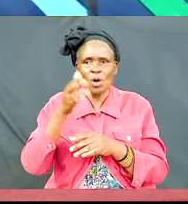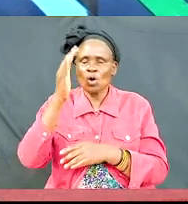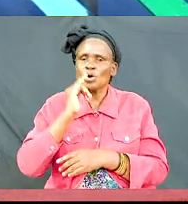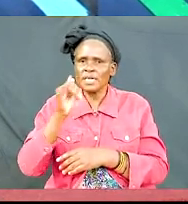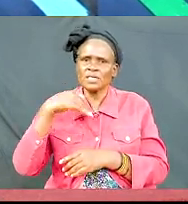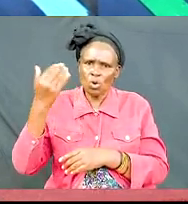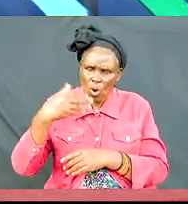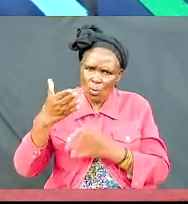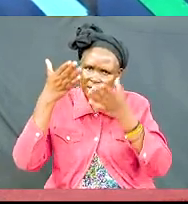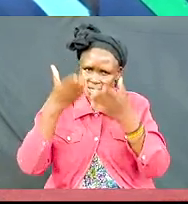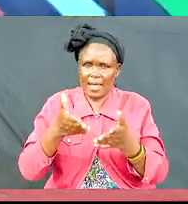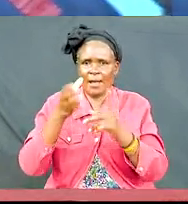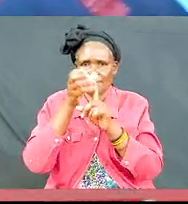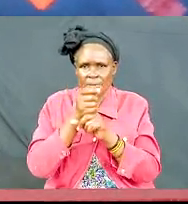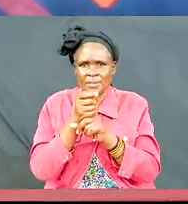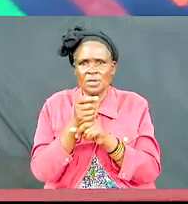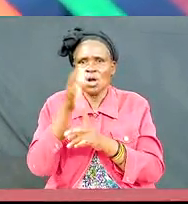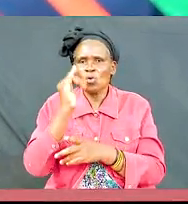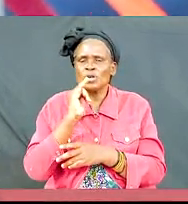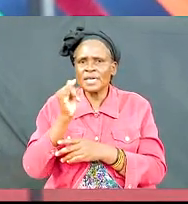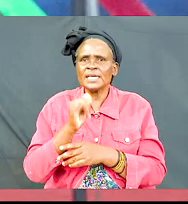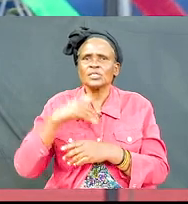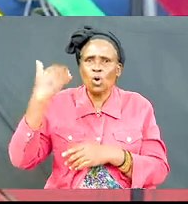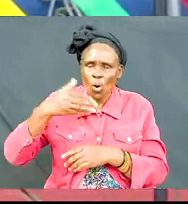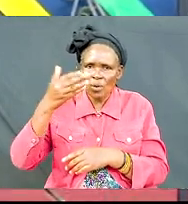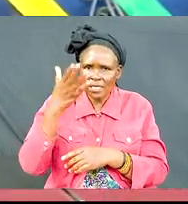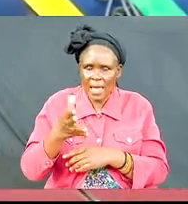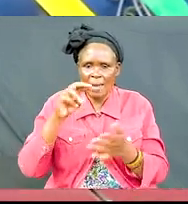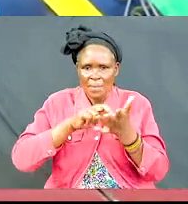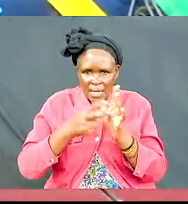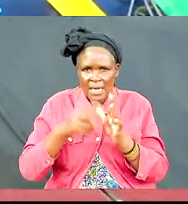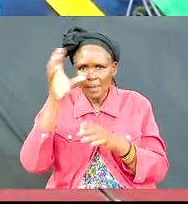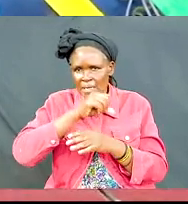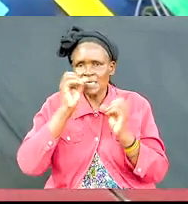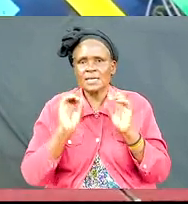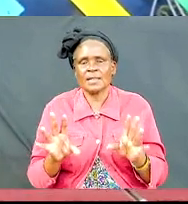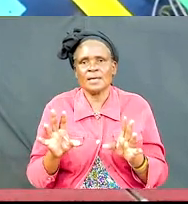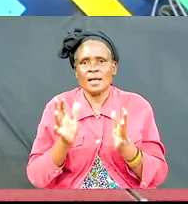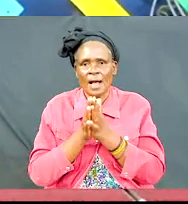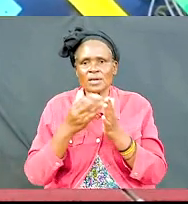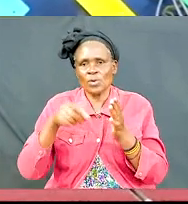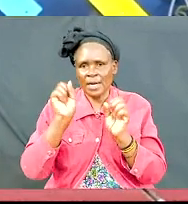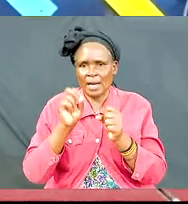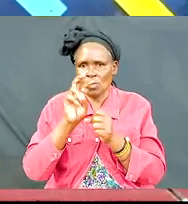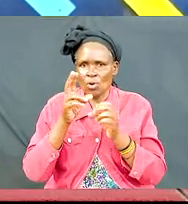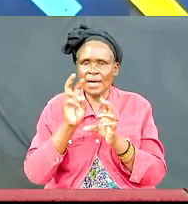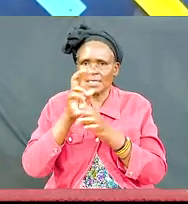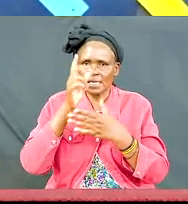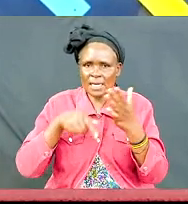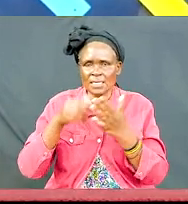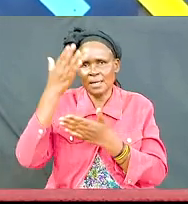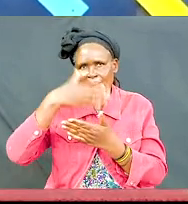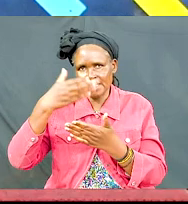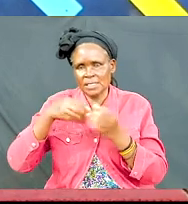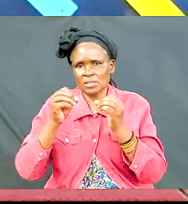within reach. God is omnipresent, but we need to call out, and you see that in the presence